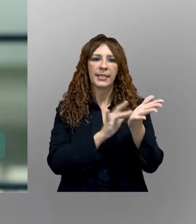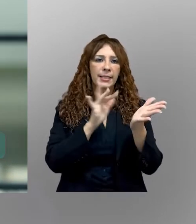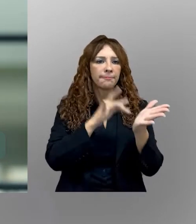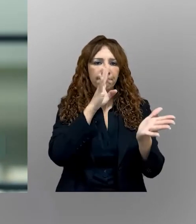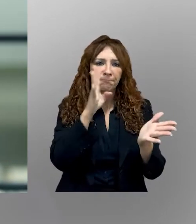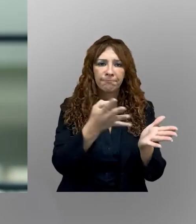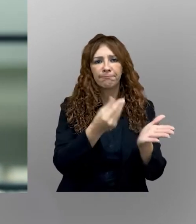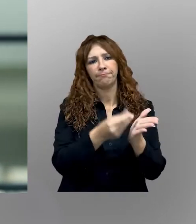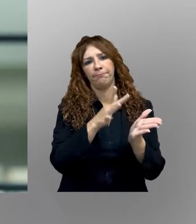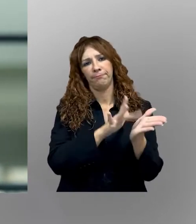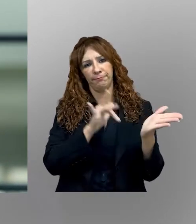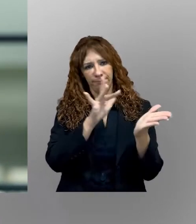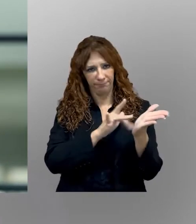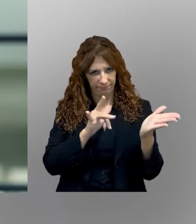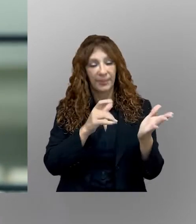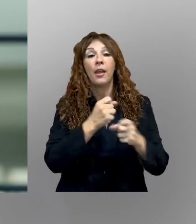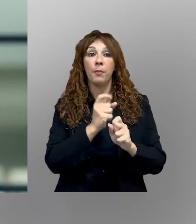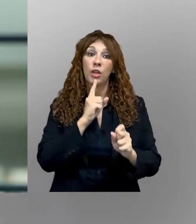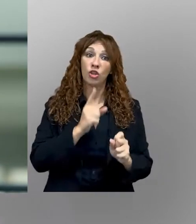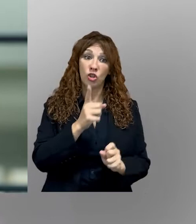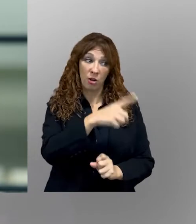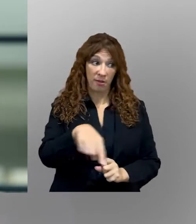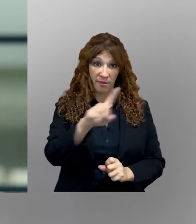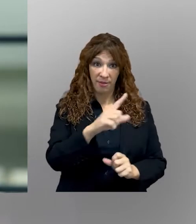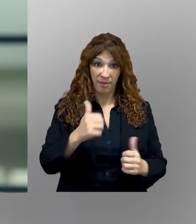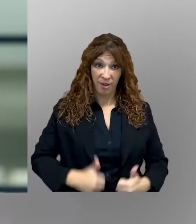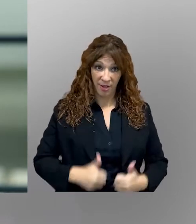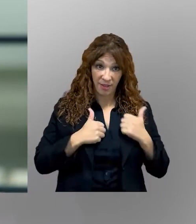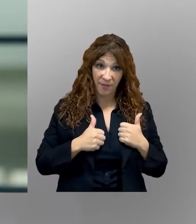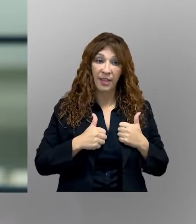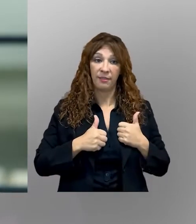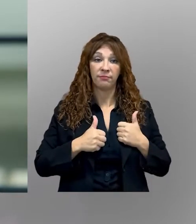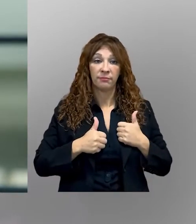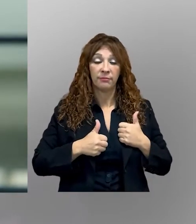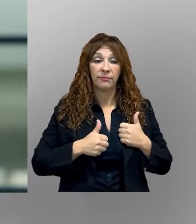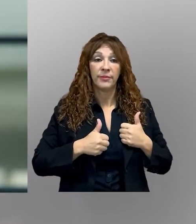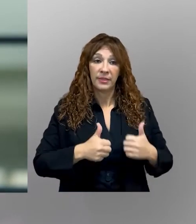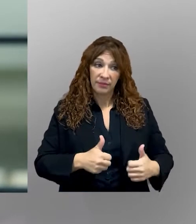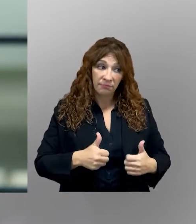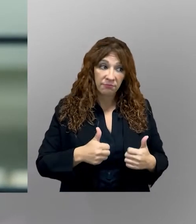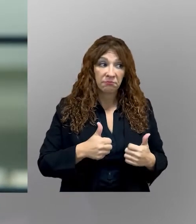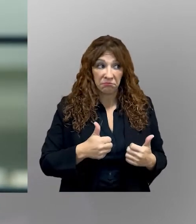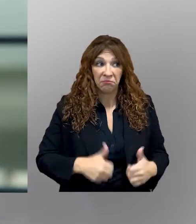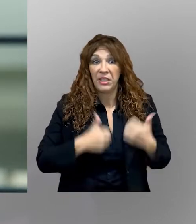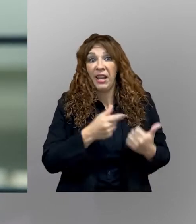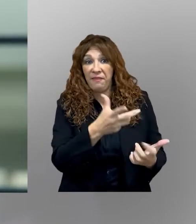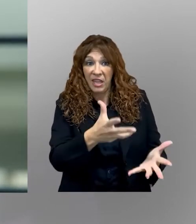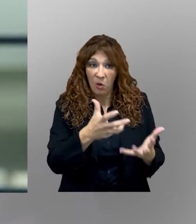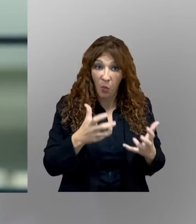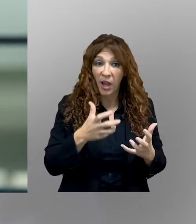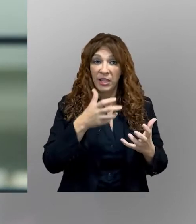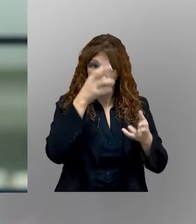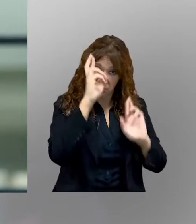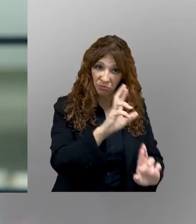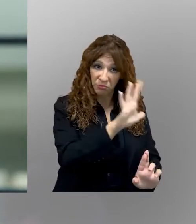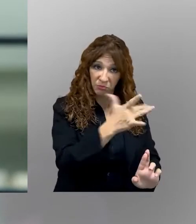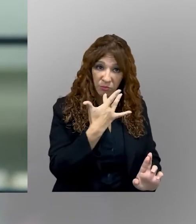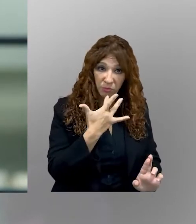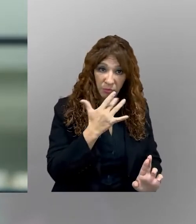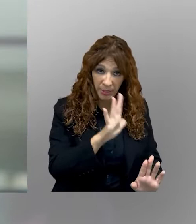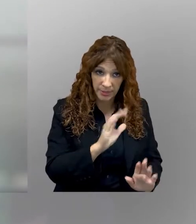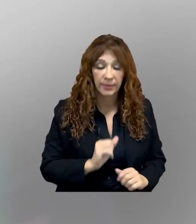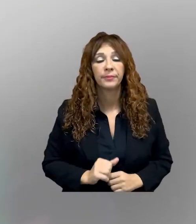including exploitation, as well as making sure that they are living a life of their own making and their preferences are